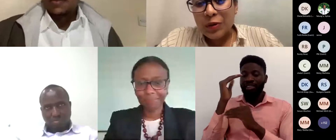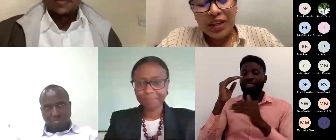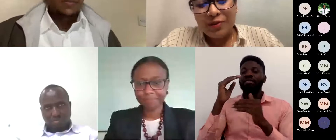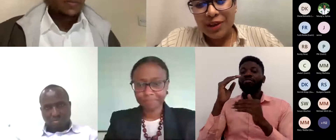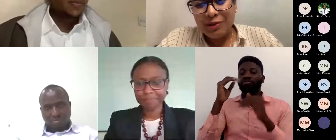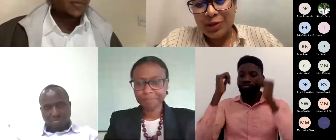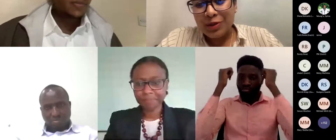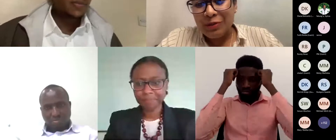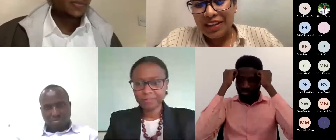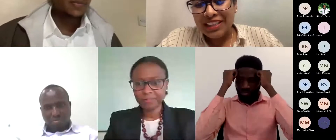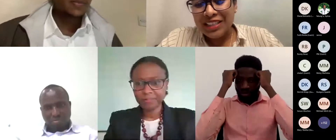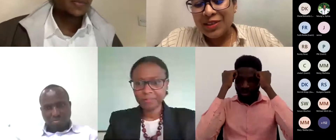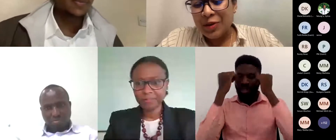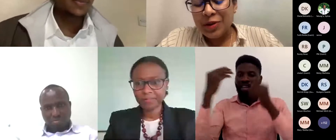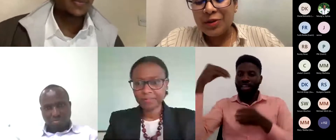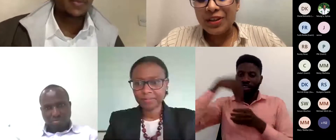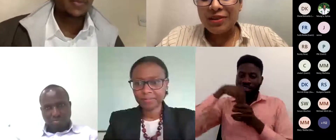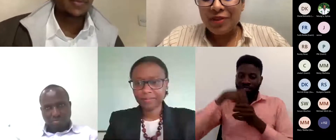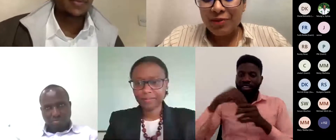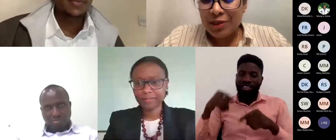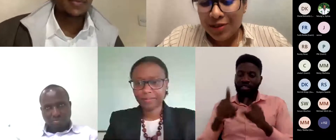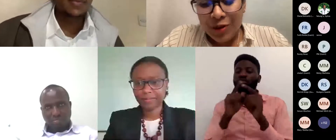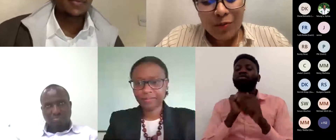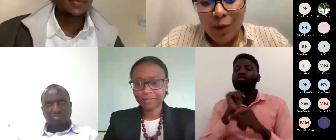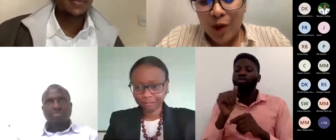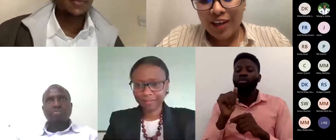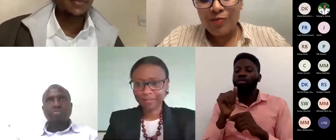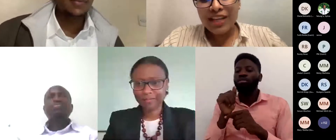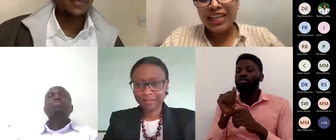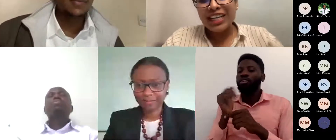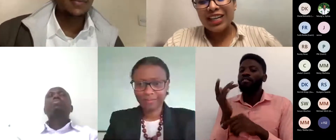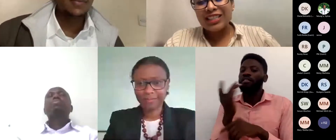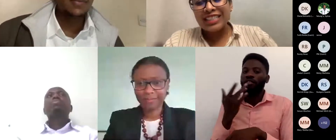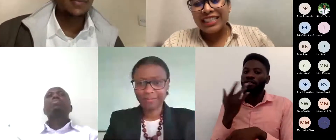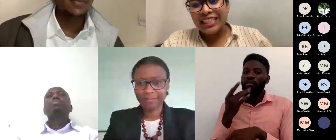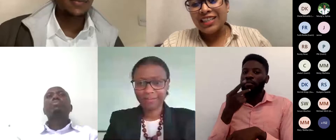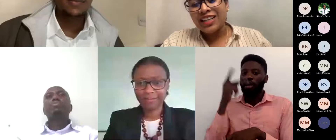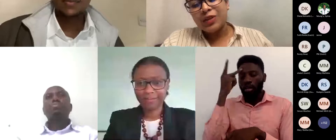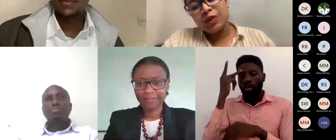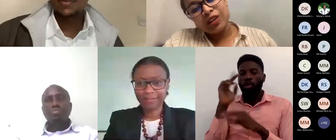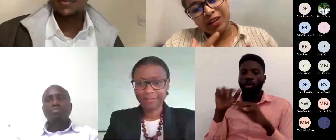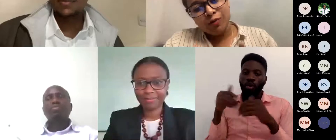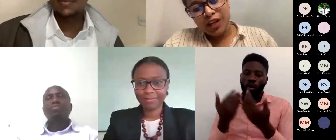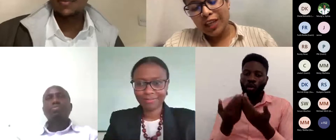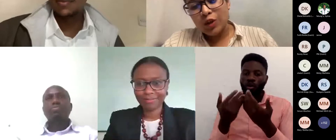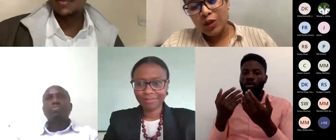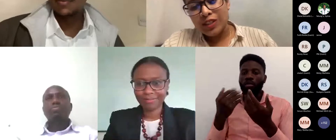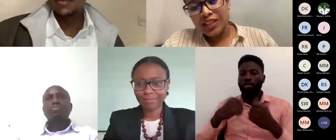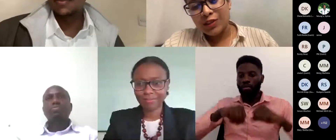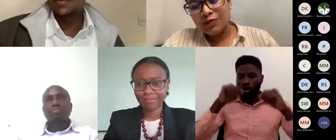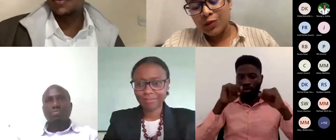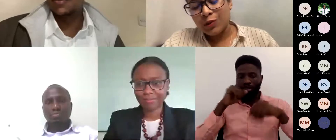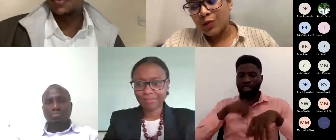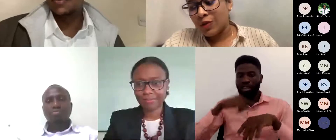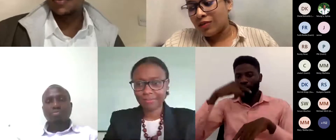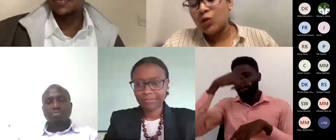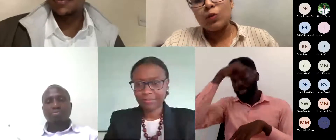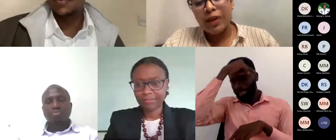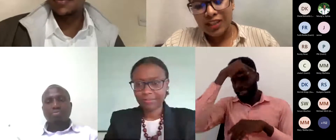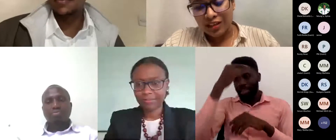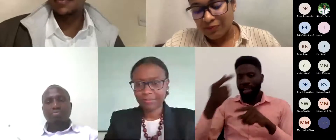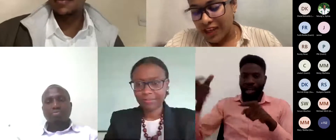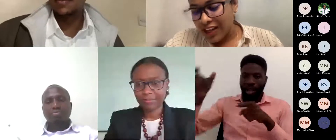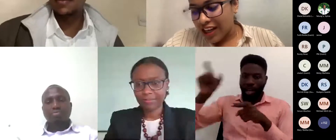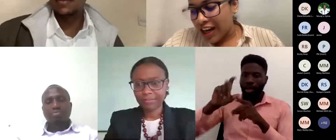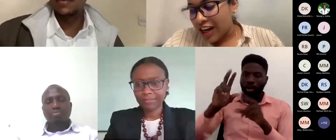And you're not doing a favor to your parents, you're not doing a favor to your employer by getting another degree. You're working on yourself to